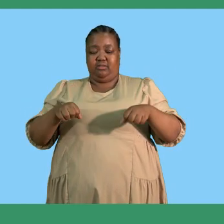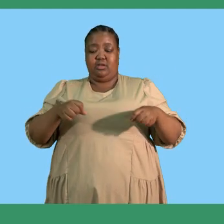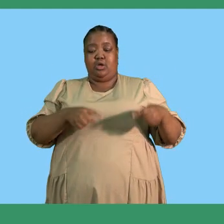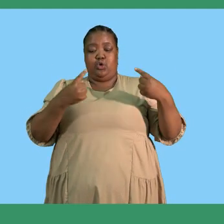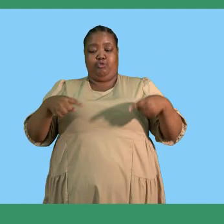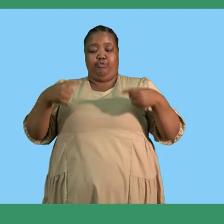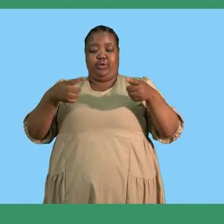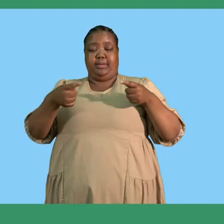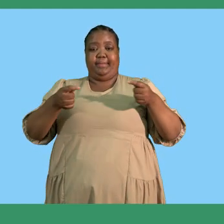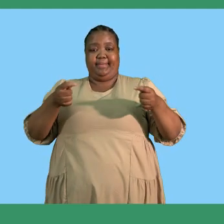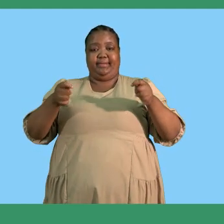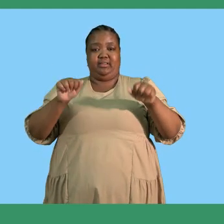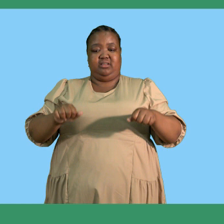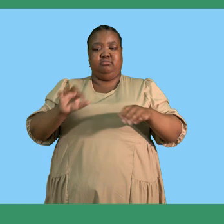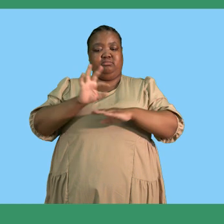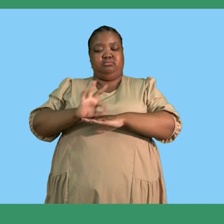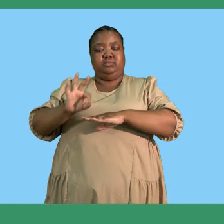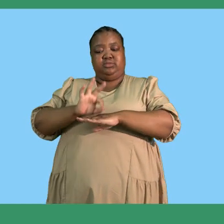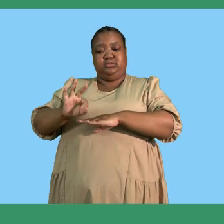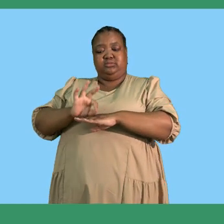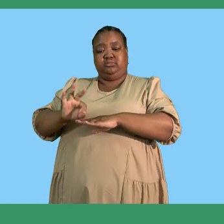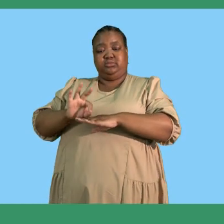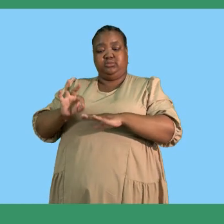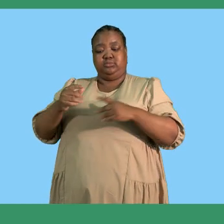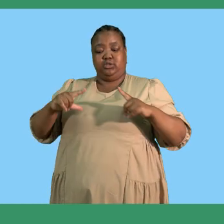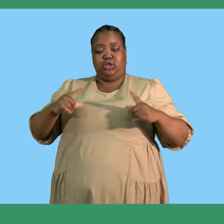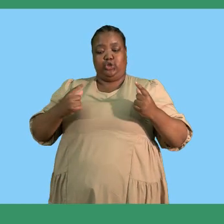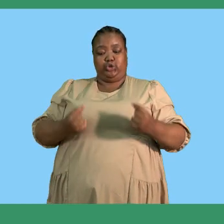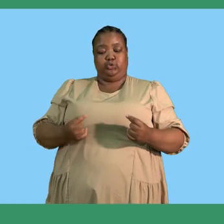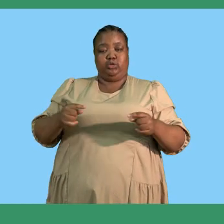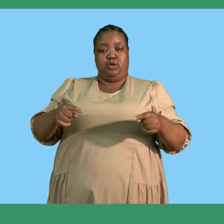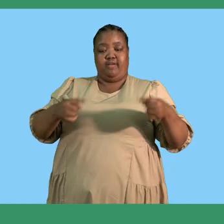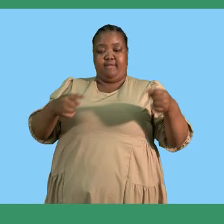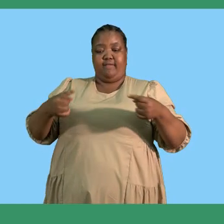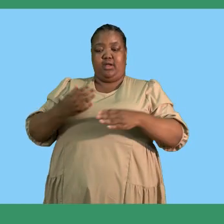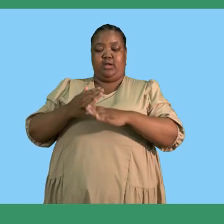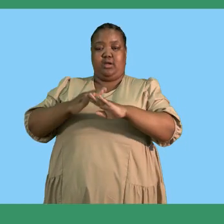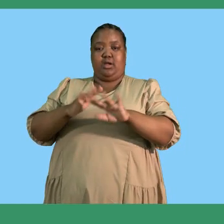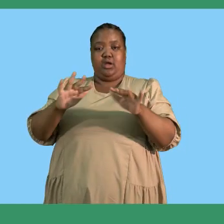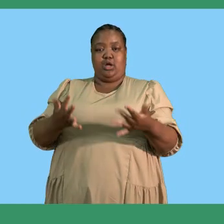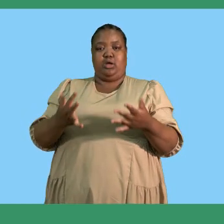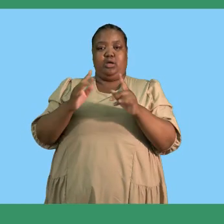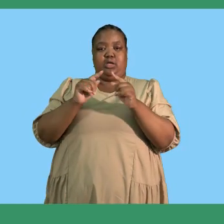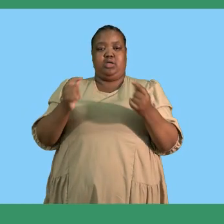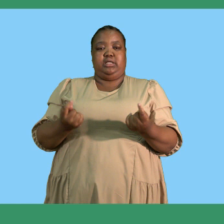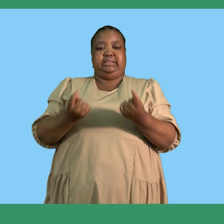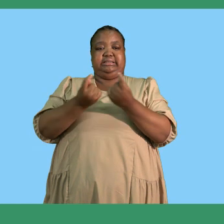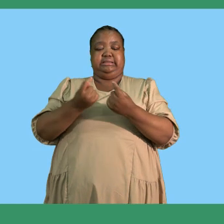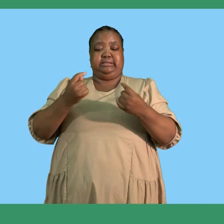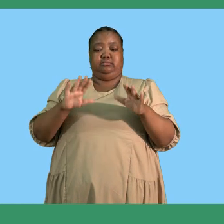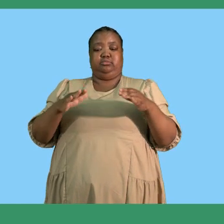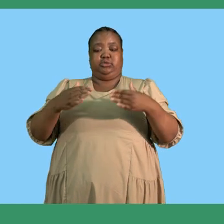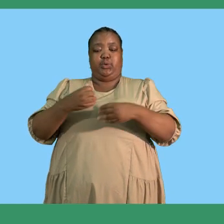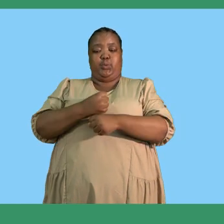management, which are the plans that are taken to prevent conflict. You then have teamwork, which is